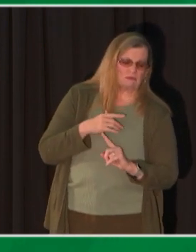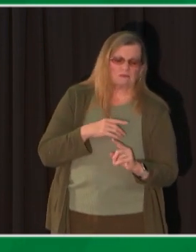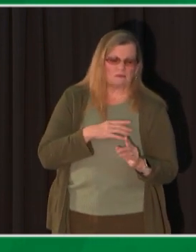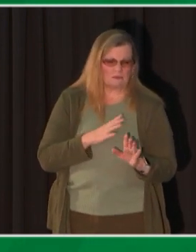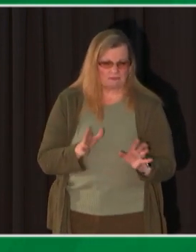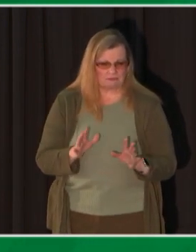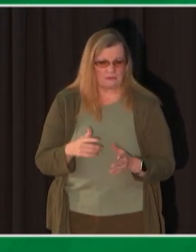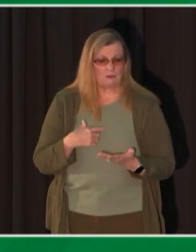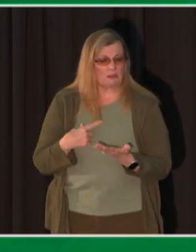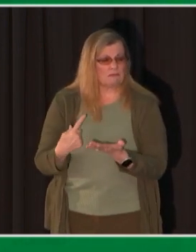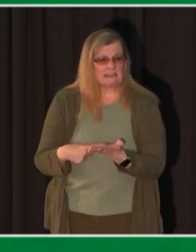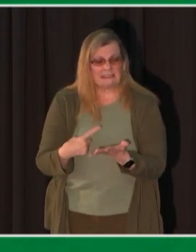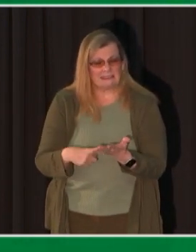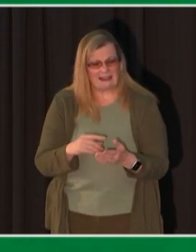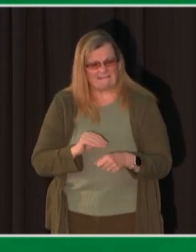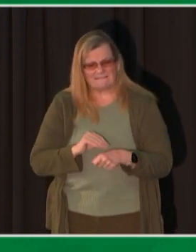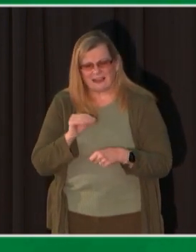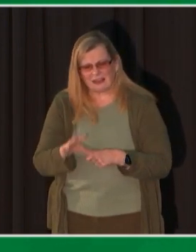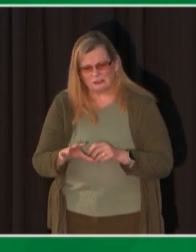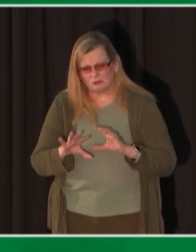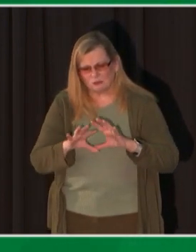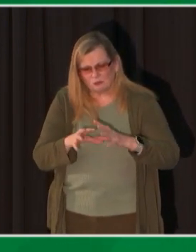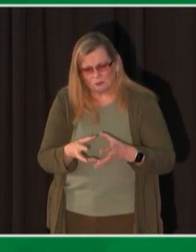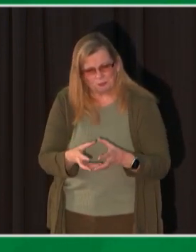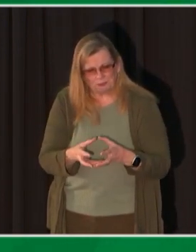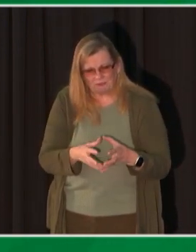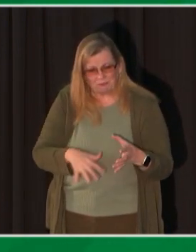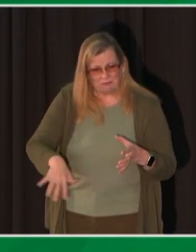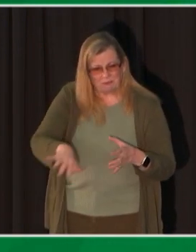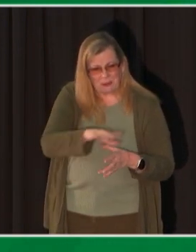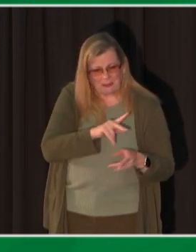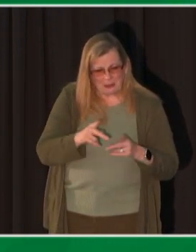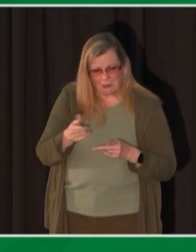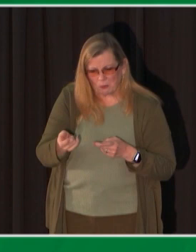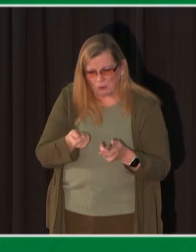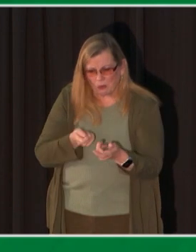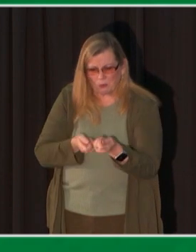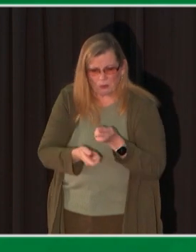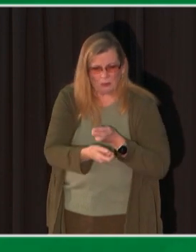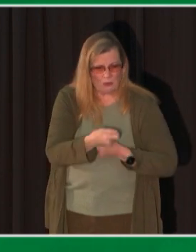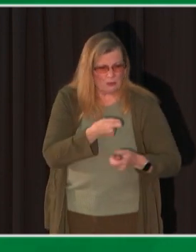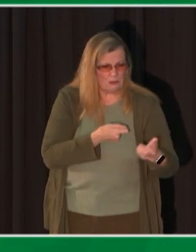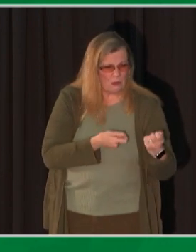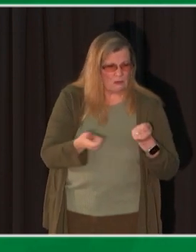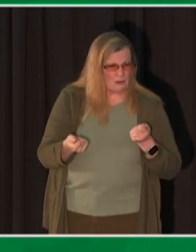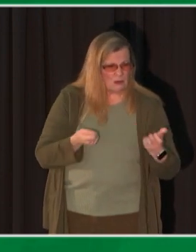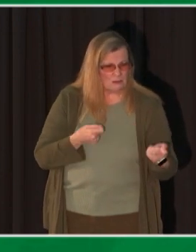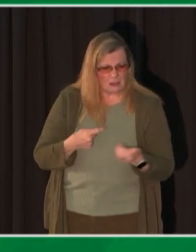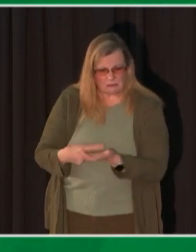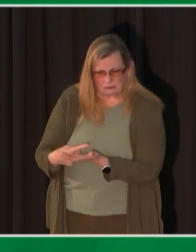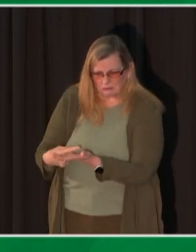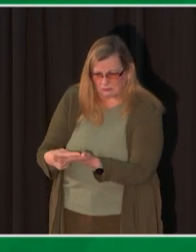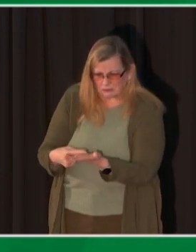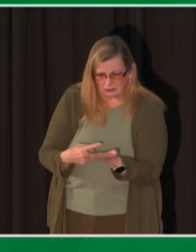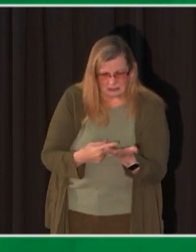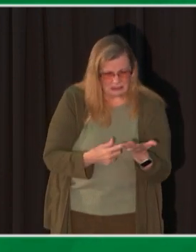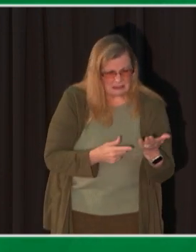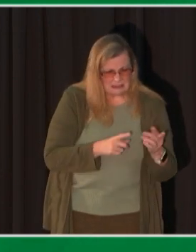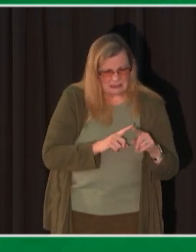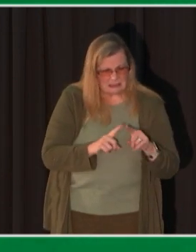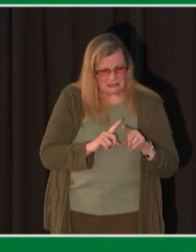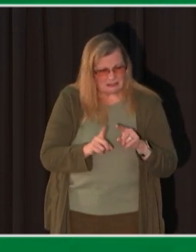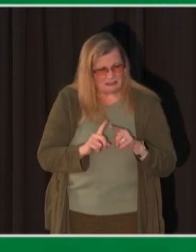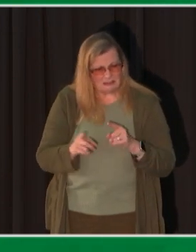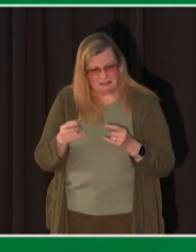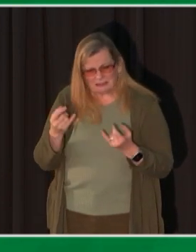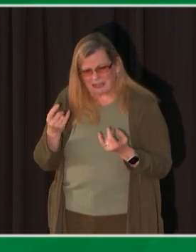an advisory group of people that we are pulling together in a lot of different sectors to talk